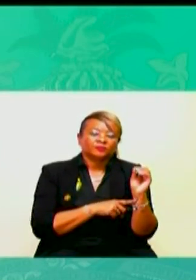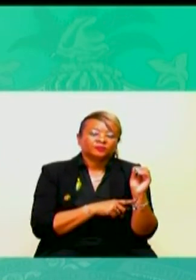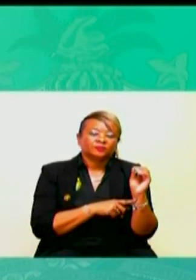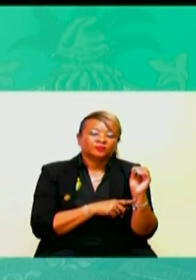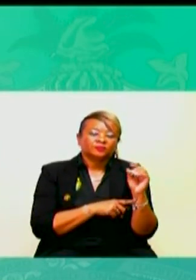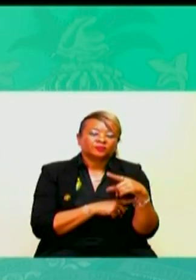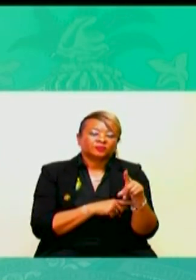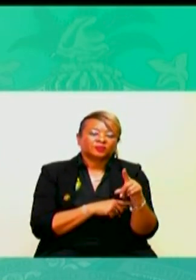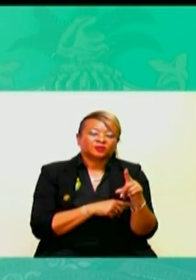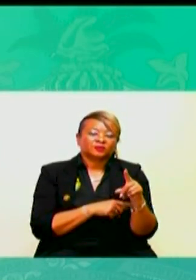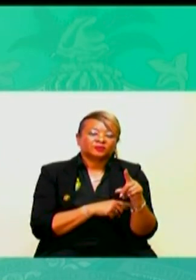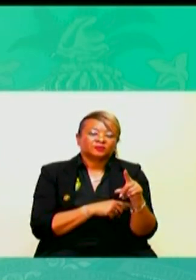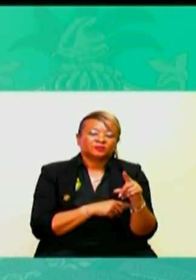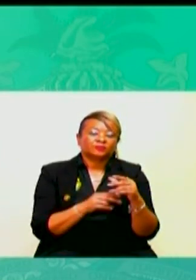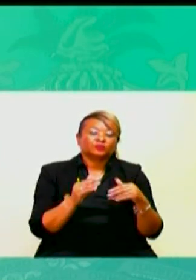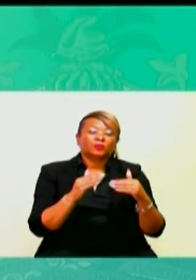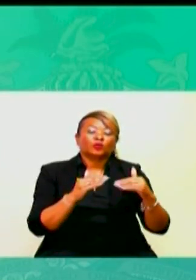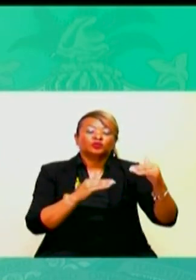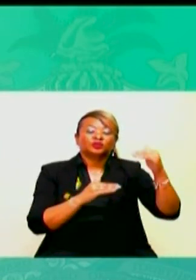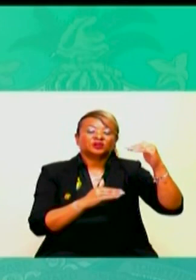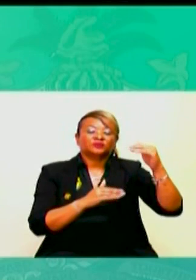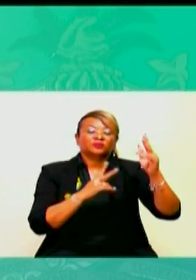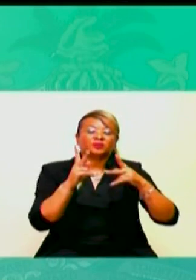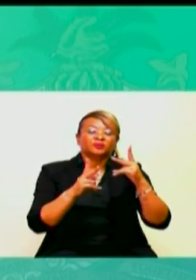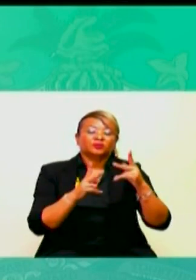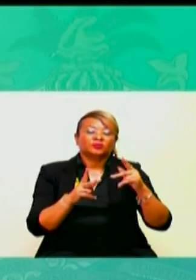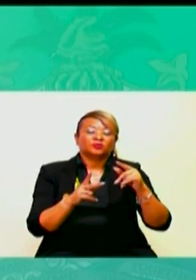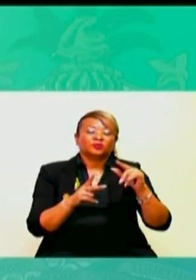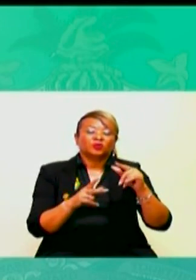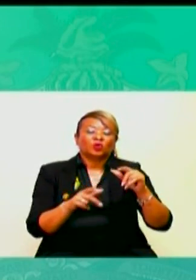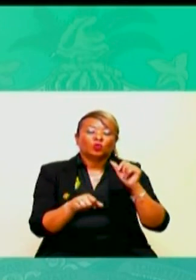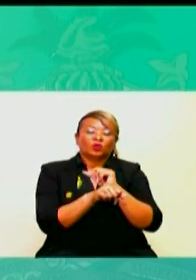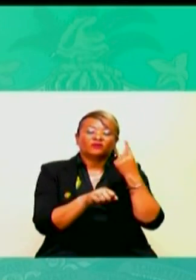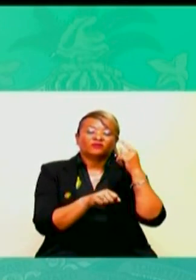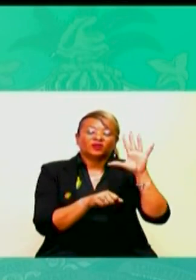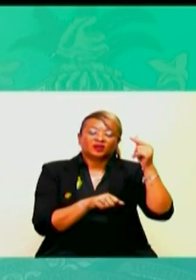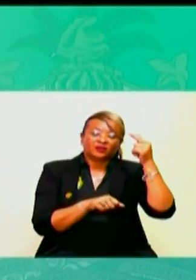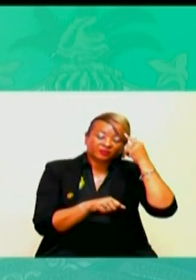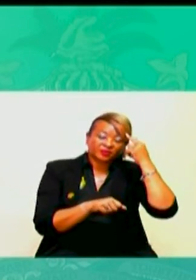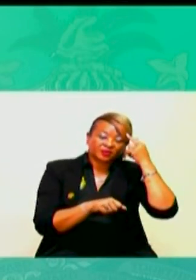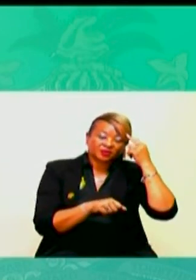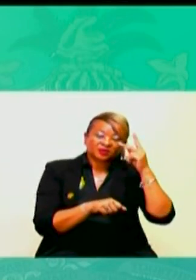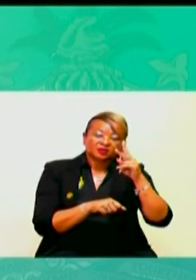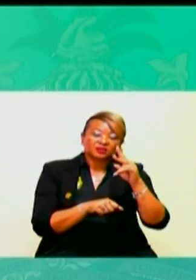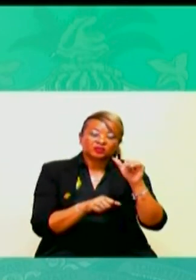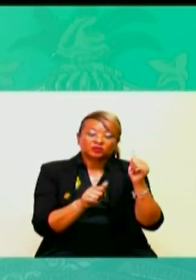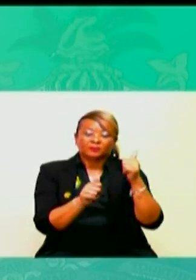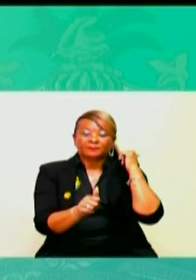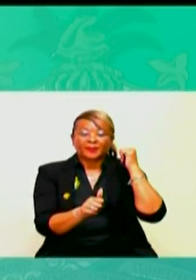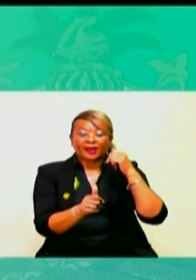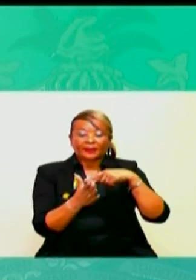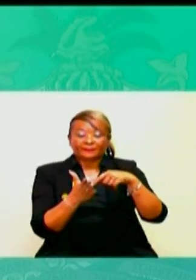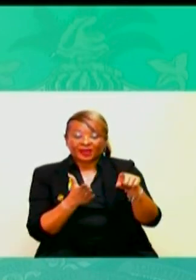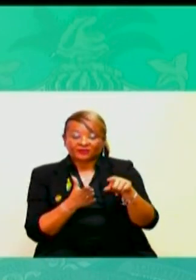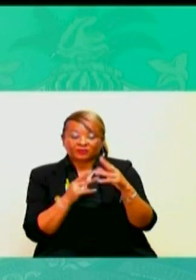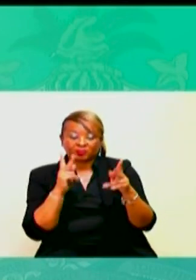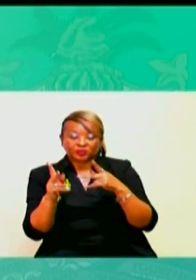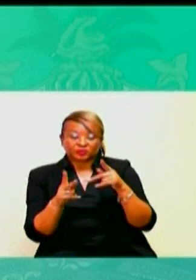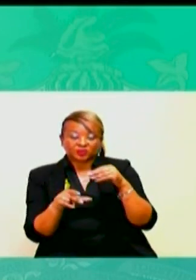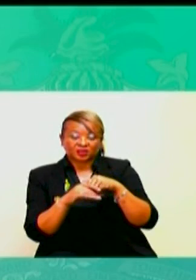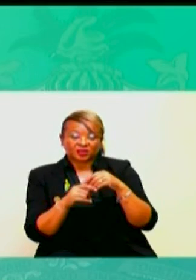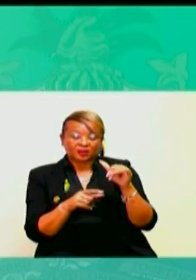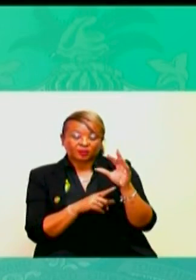There was promotion, persons who work for the government. There was back pay for persons in